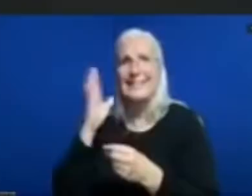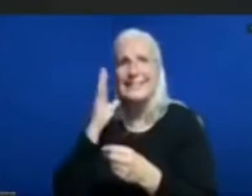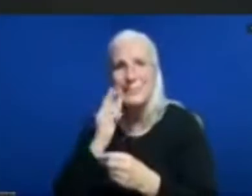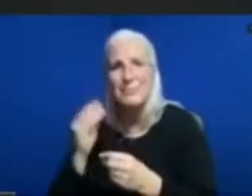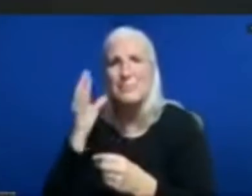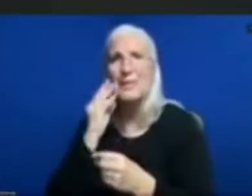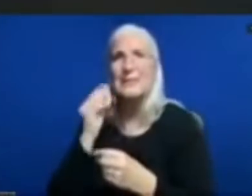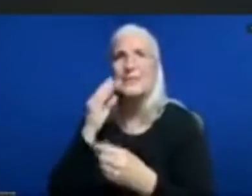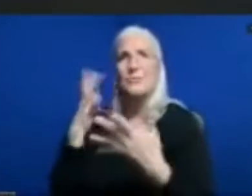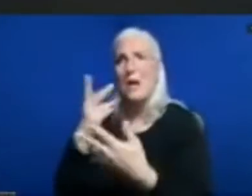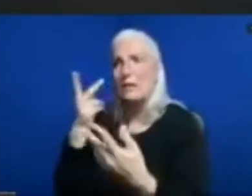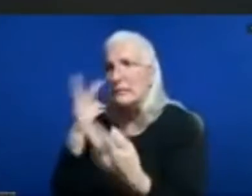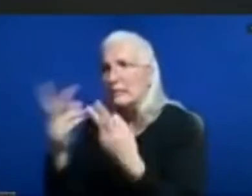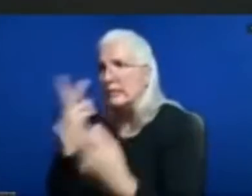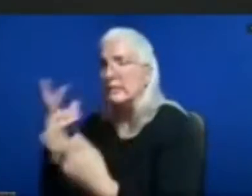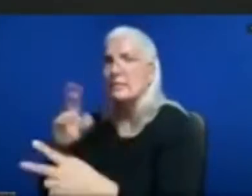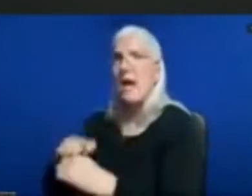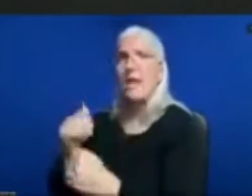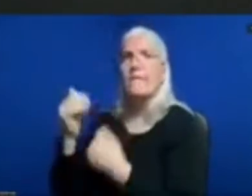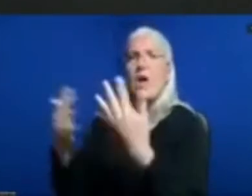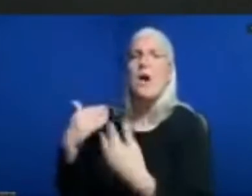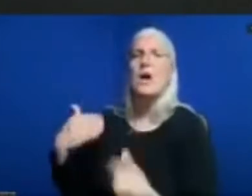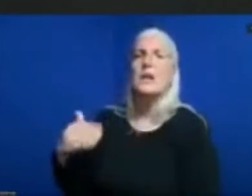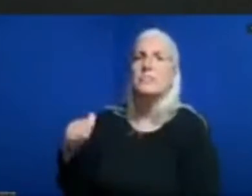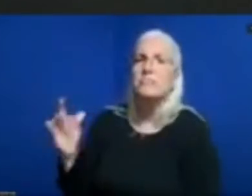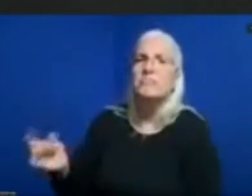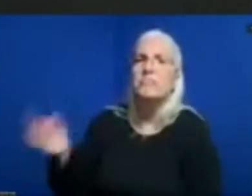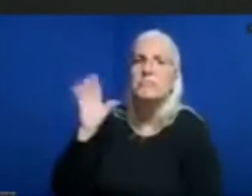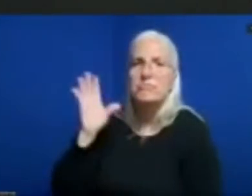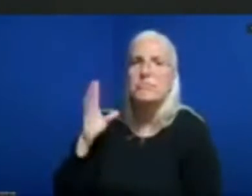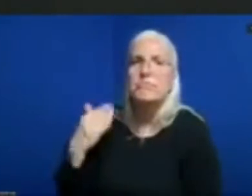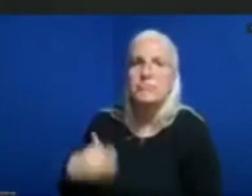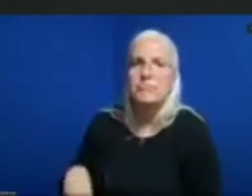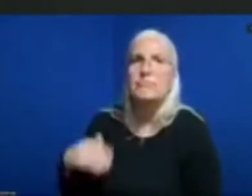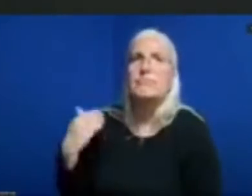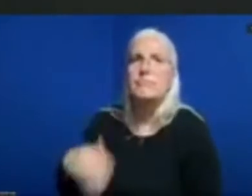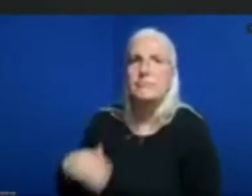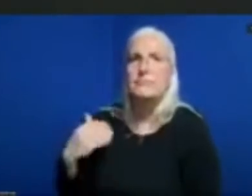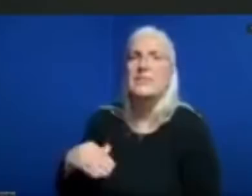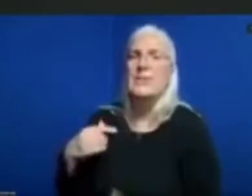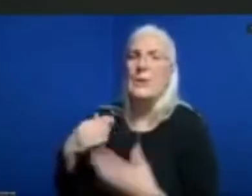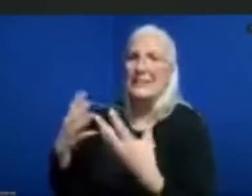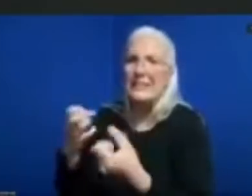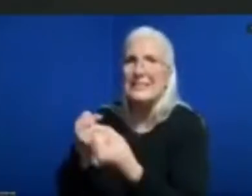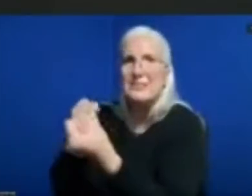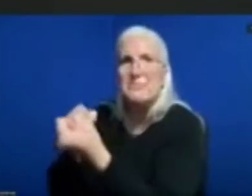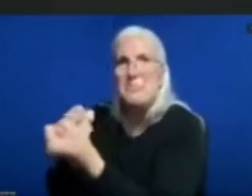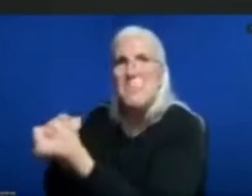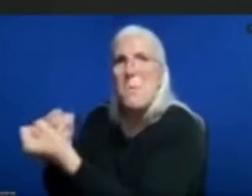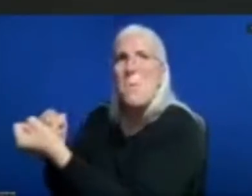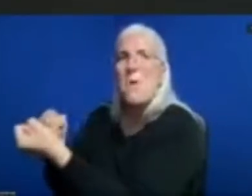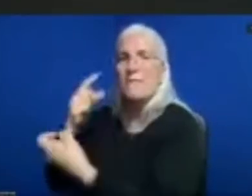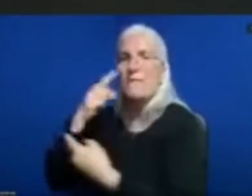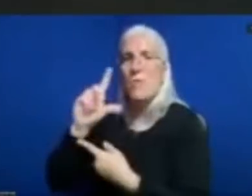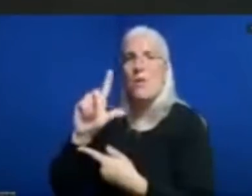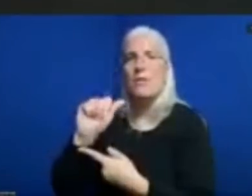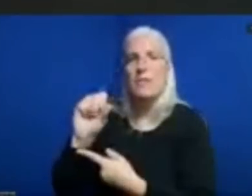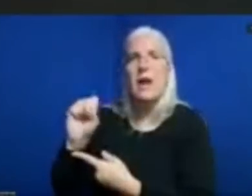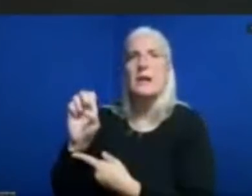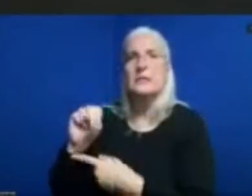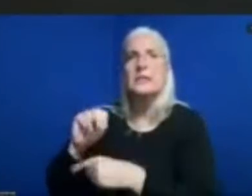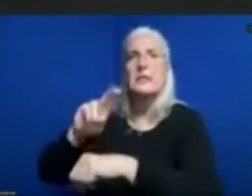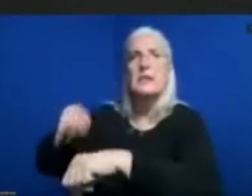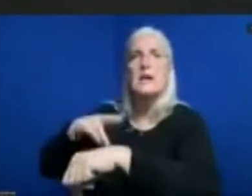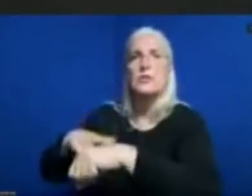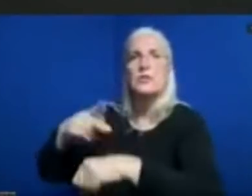area. There's also been an outpouring of support for Lassen National Park. It's a special place to many people. It's an economic driver for the